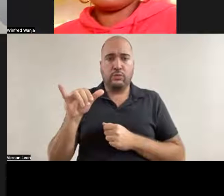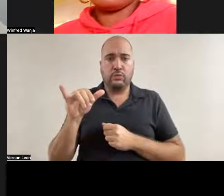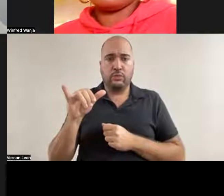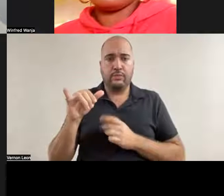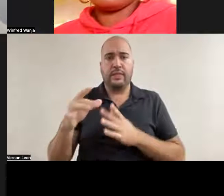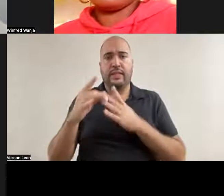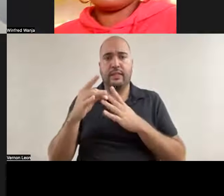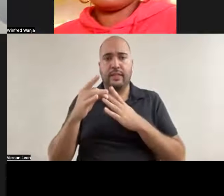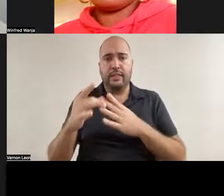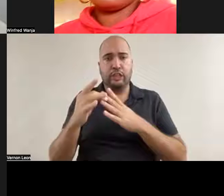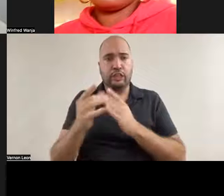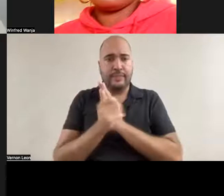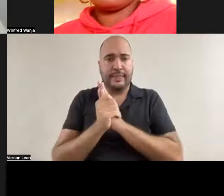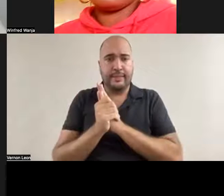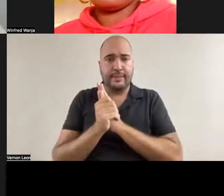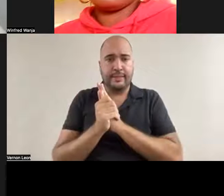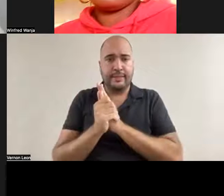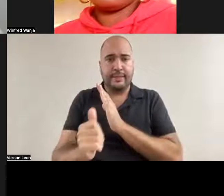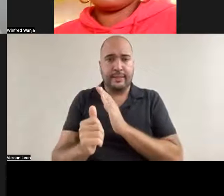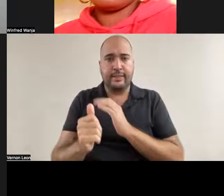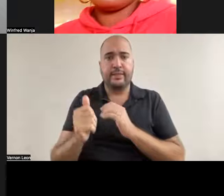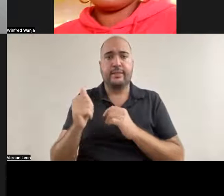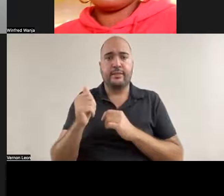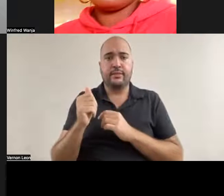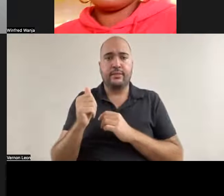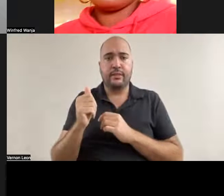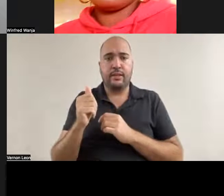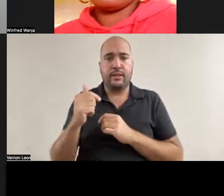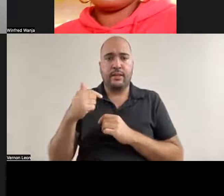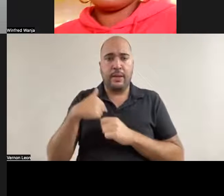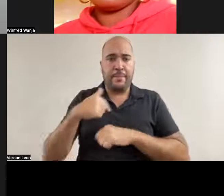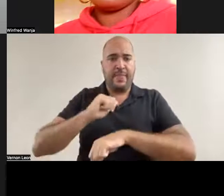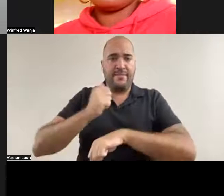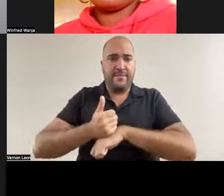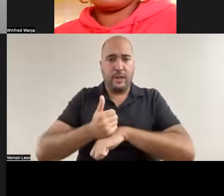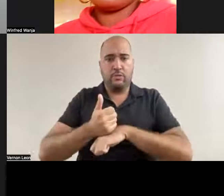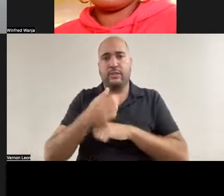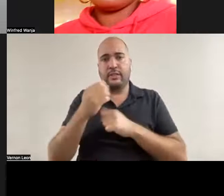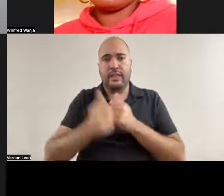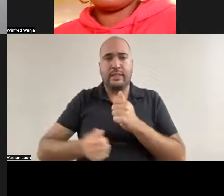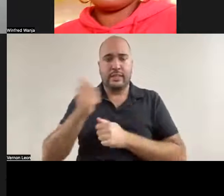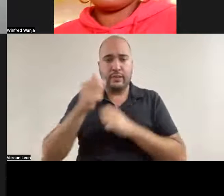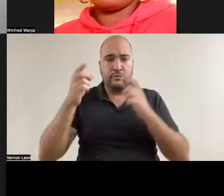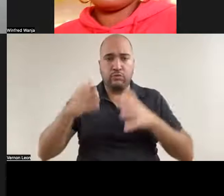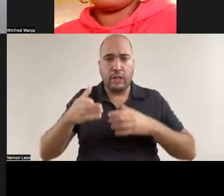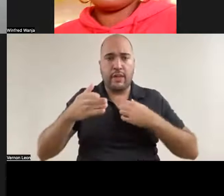leadership skills. I'm the founder and the executive director